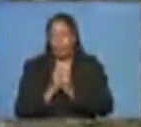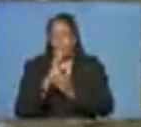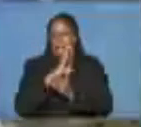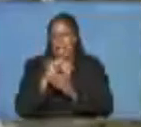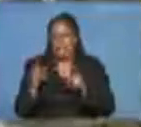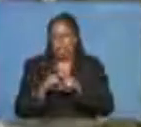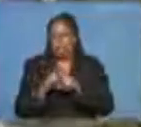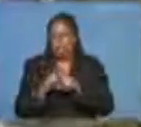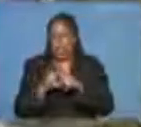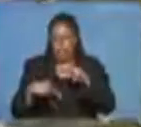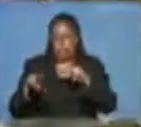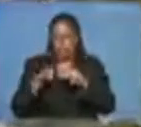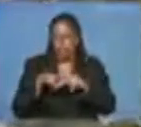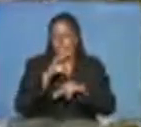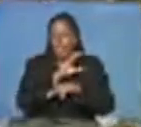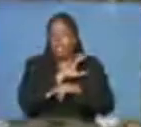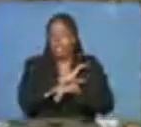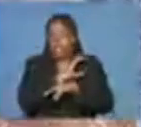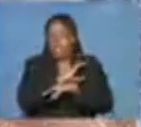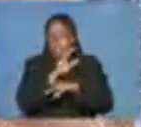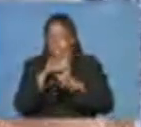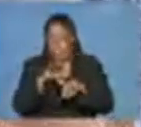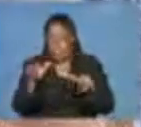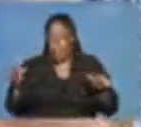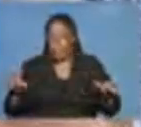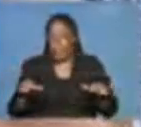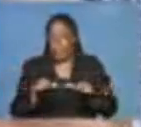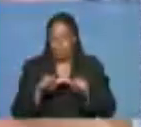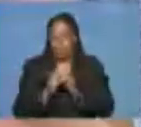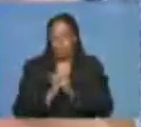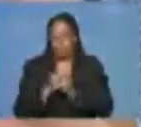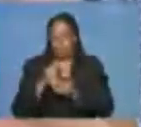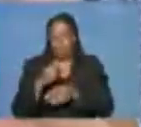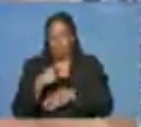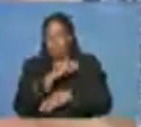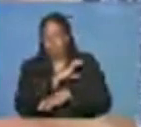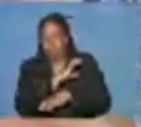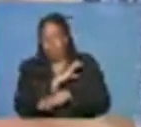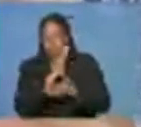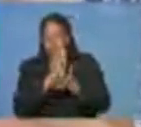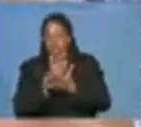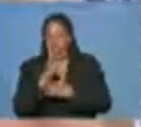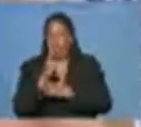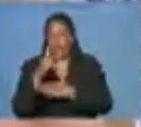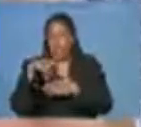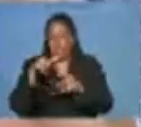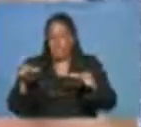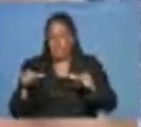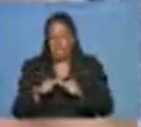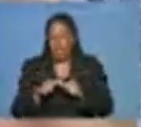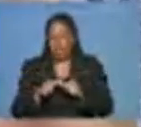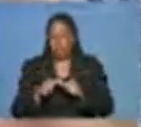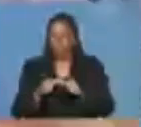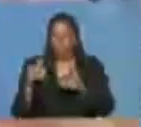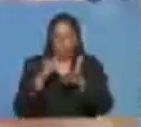beef up police presence in the area of Montel Heights. Officers from my division, along with ceasefire, we patrol this area constantly.